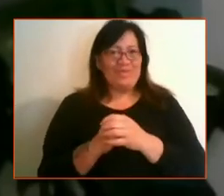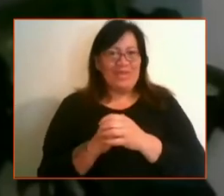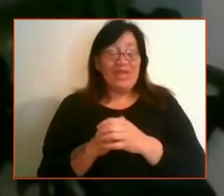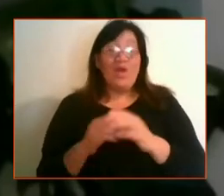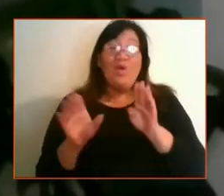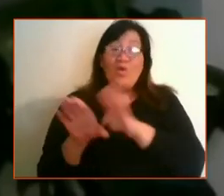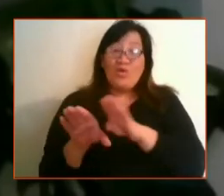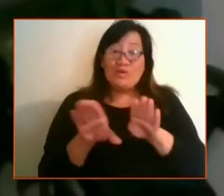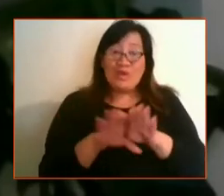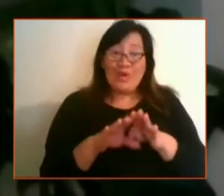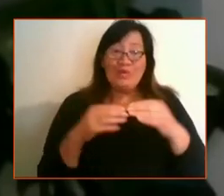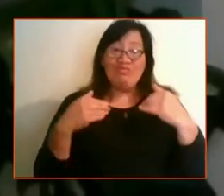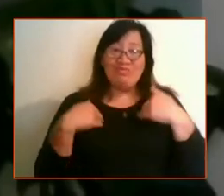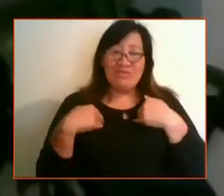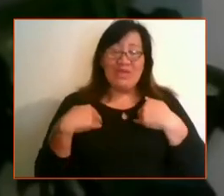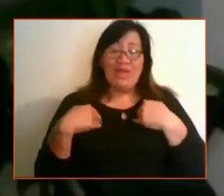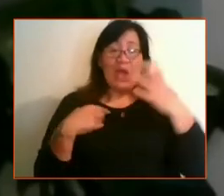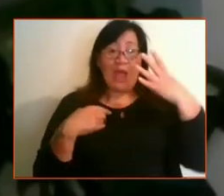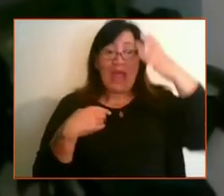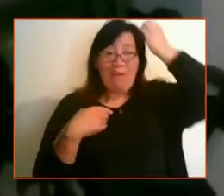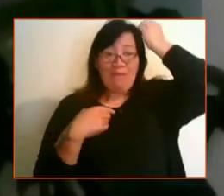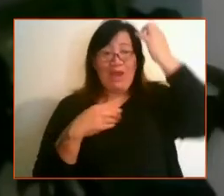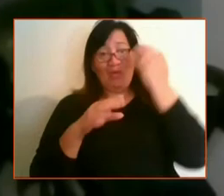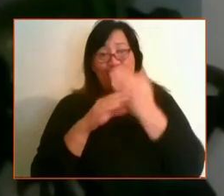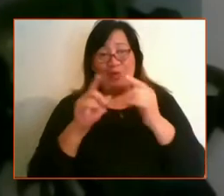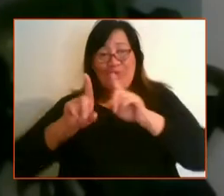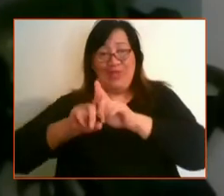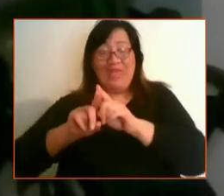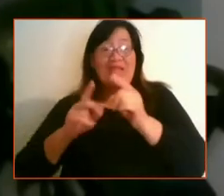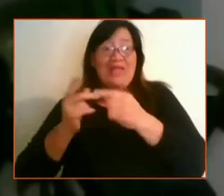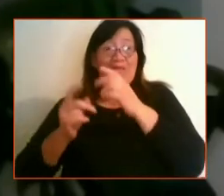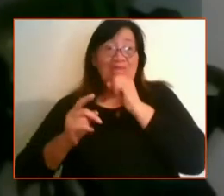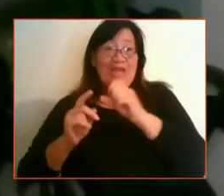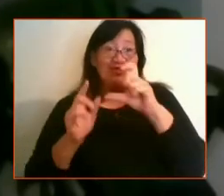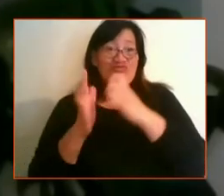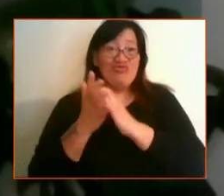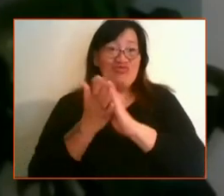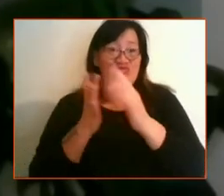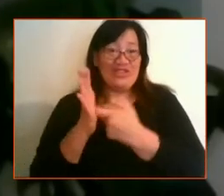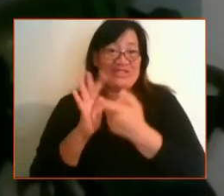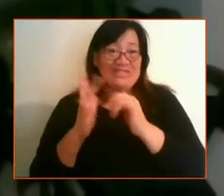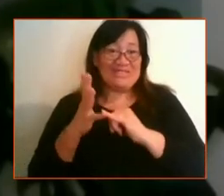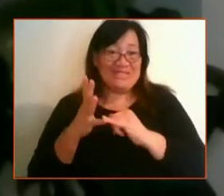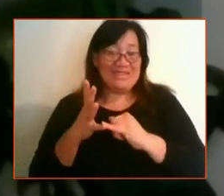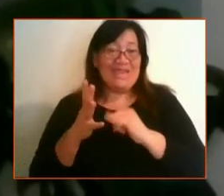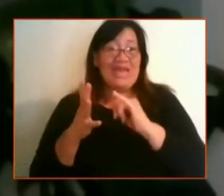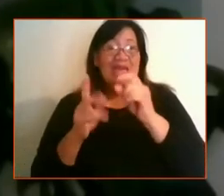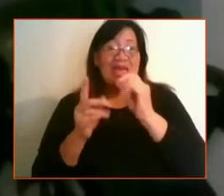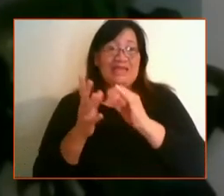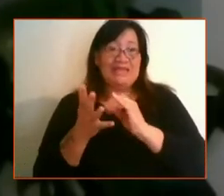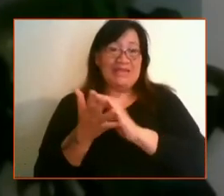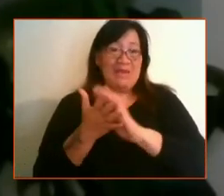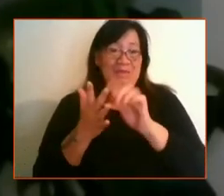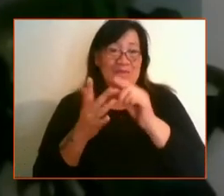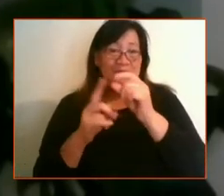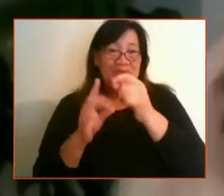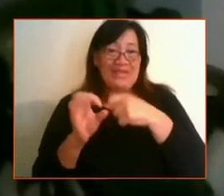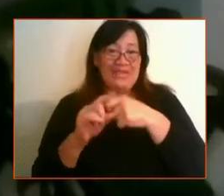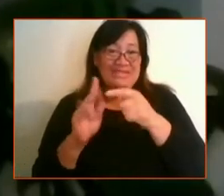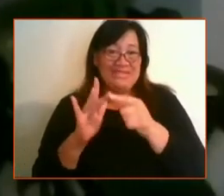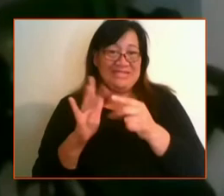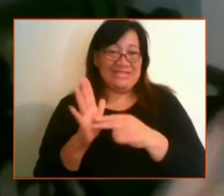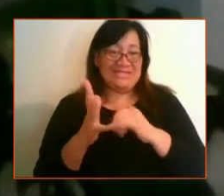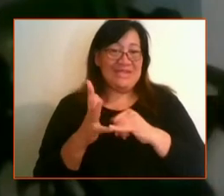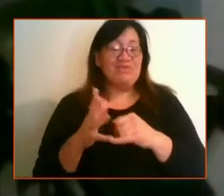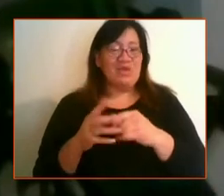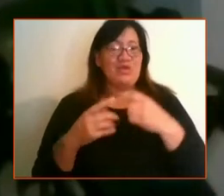as one of Carmel's colleagues as well, Chris Hipkins, who's also the Minister of State Services, I've been lobbying quite a bit in the Ministry